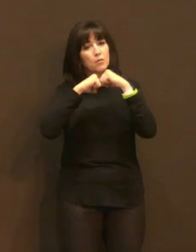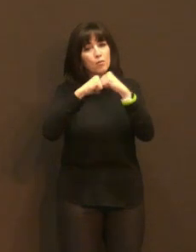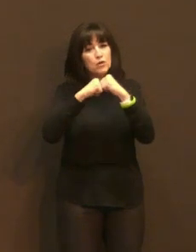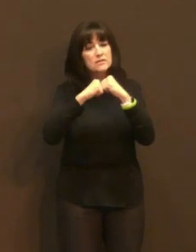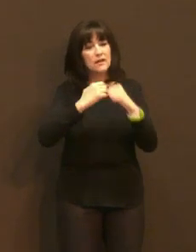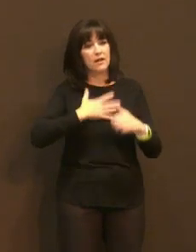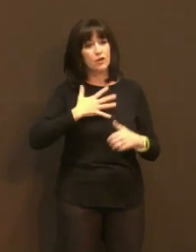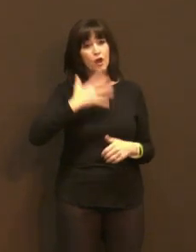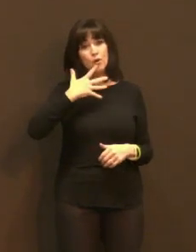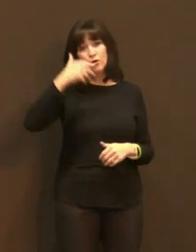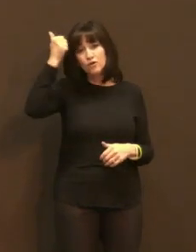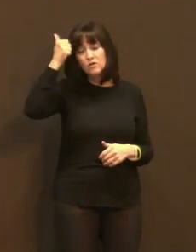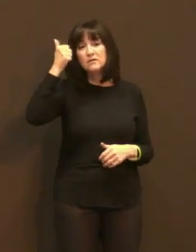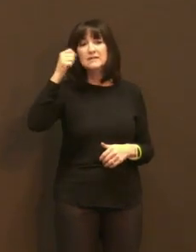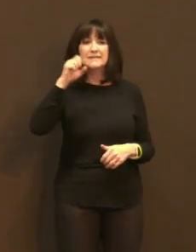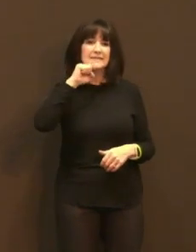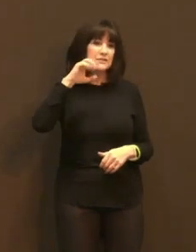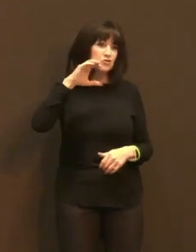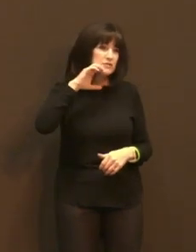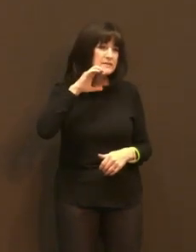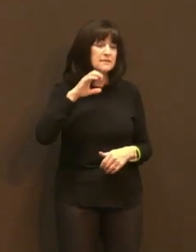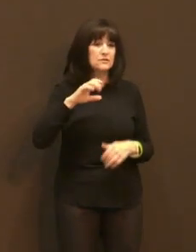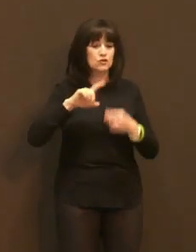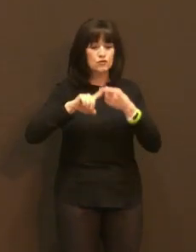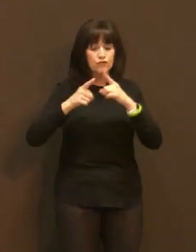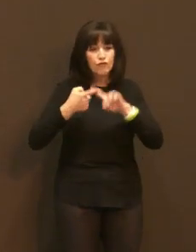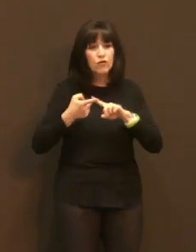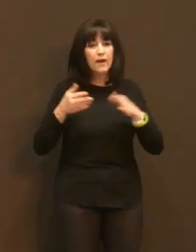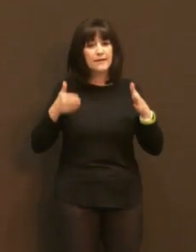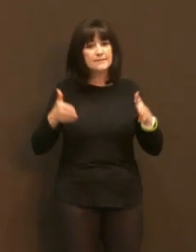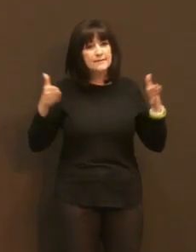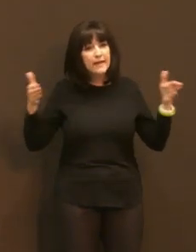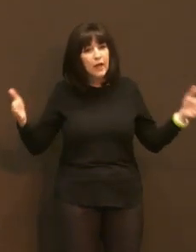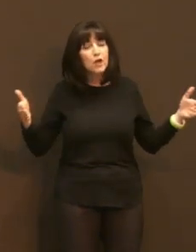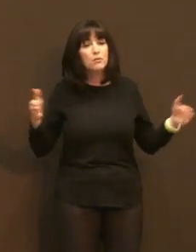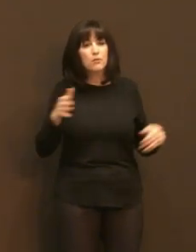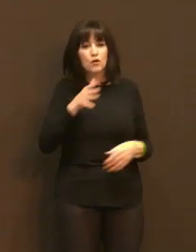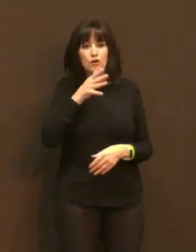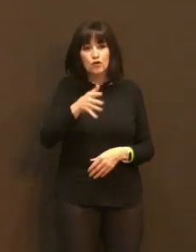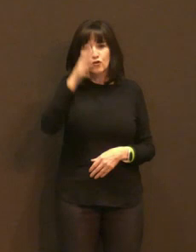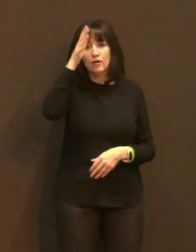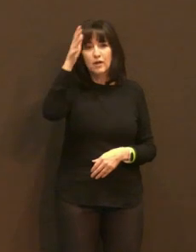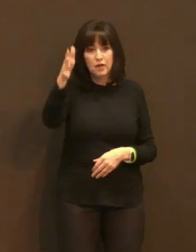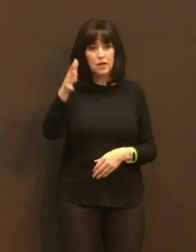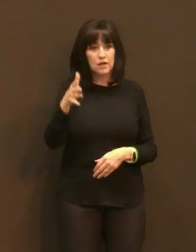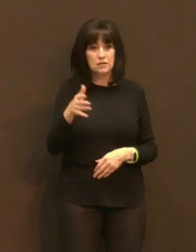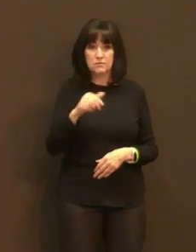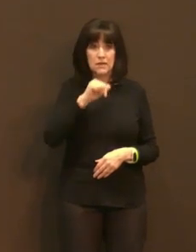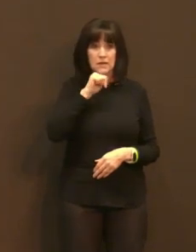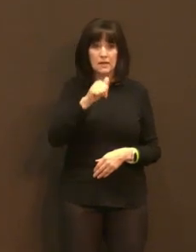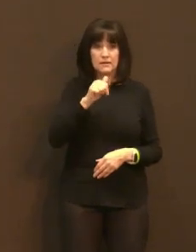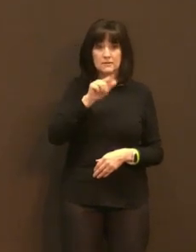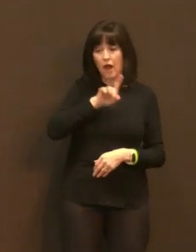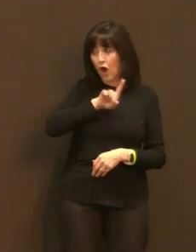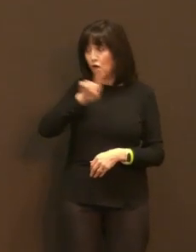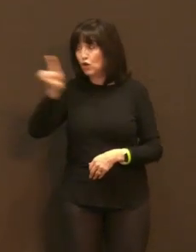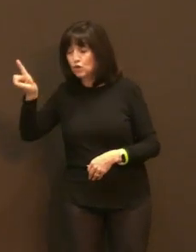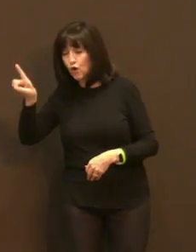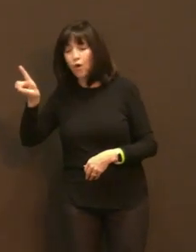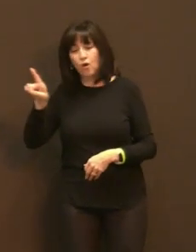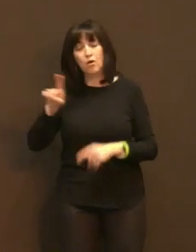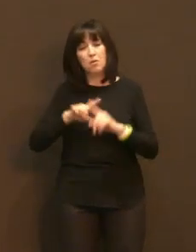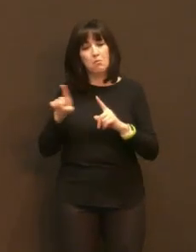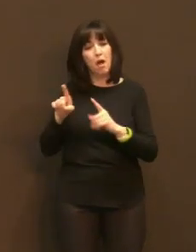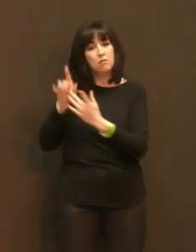grandparents, friends and neighbors. Please reach out to them, and not literally reach out to them, but call